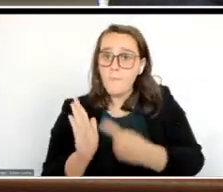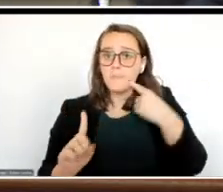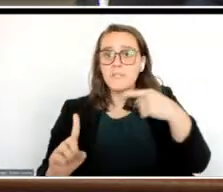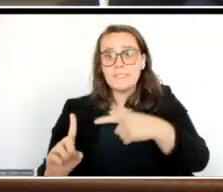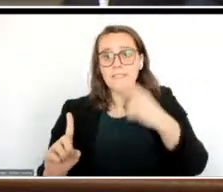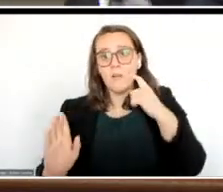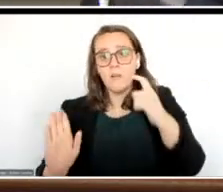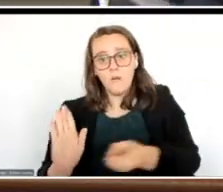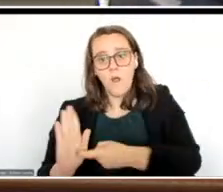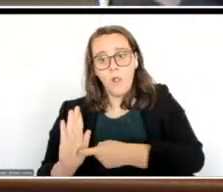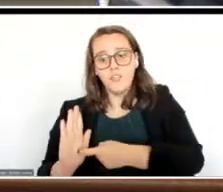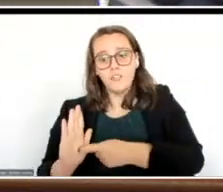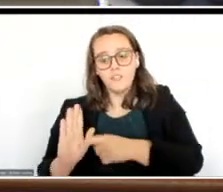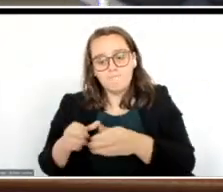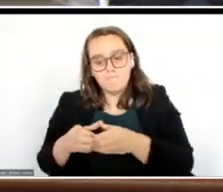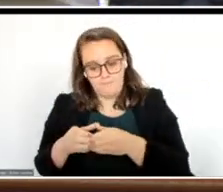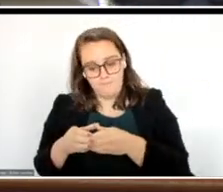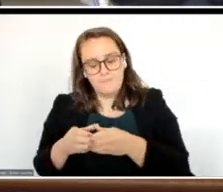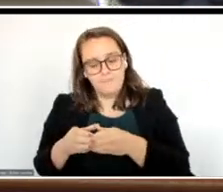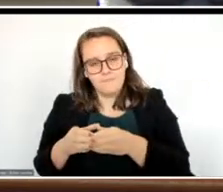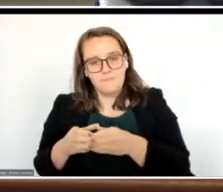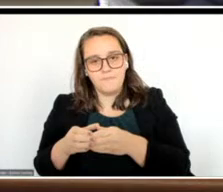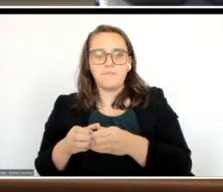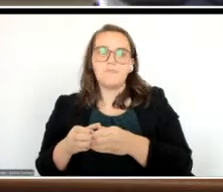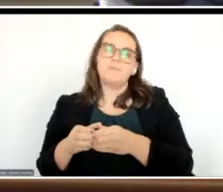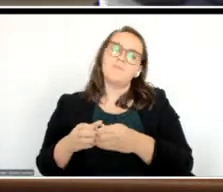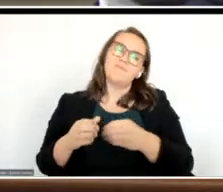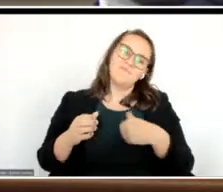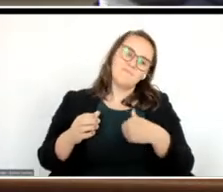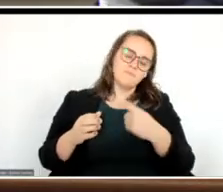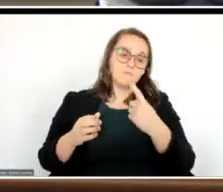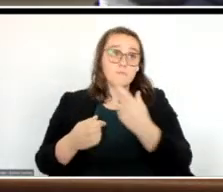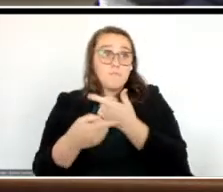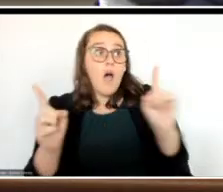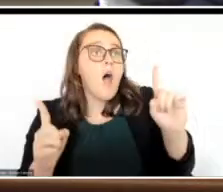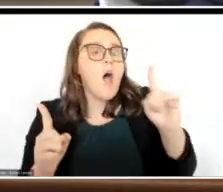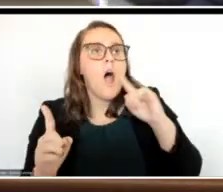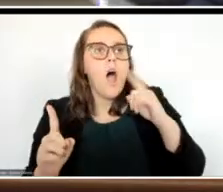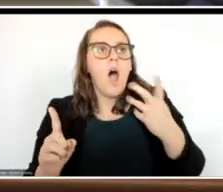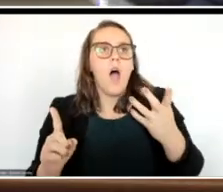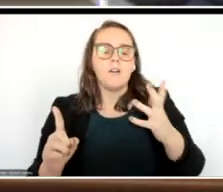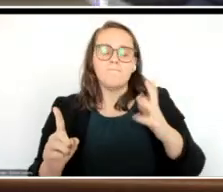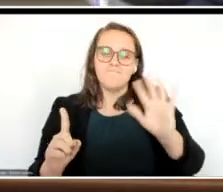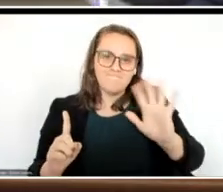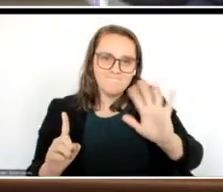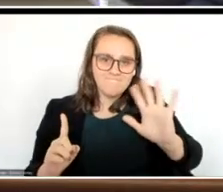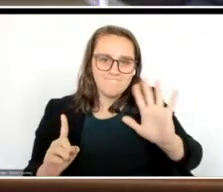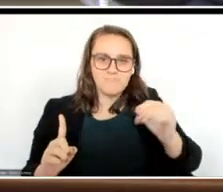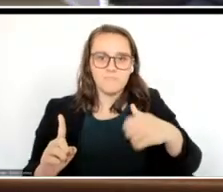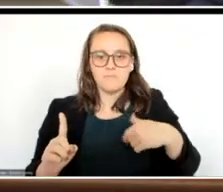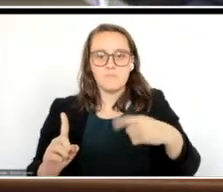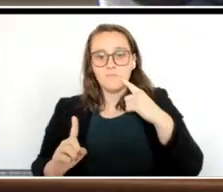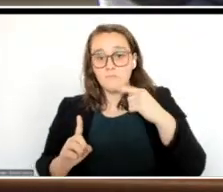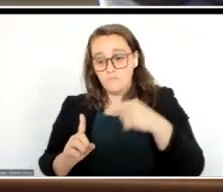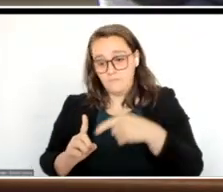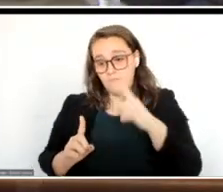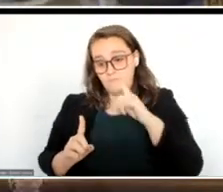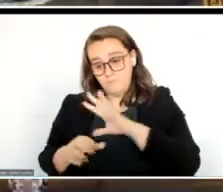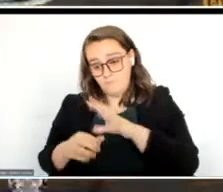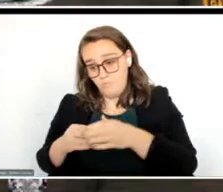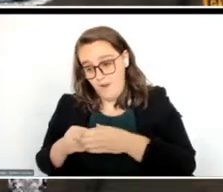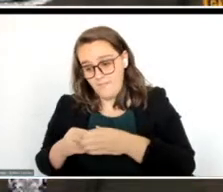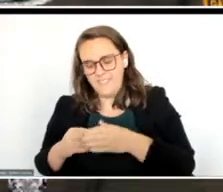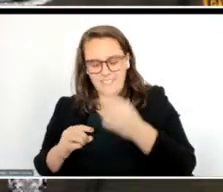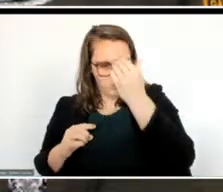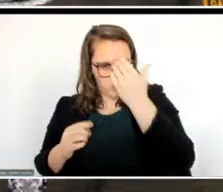the election, privately, he admitted that Joe Biden would take over as president. Here's a few examples of that.